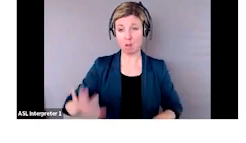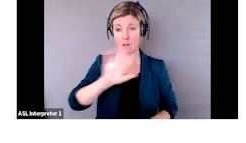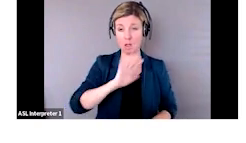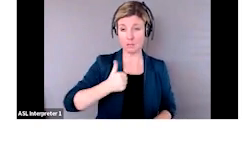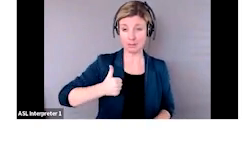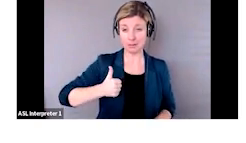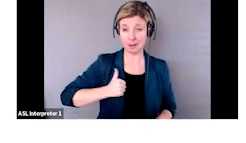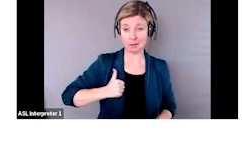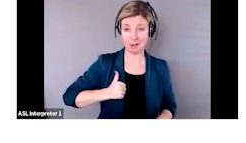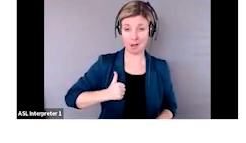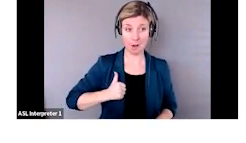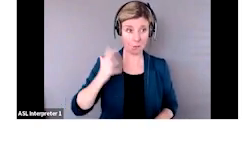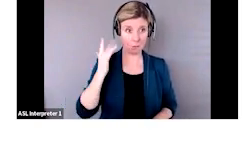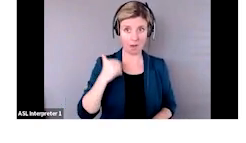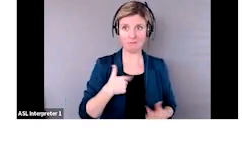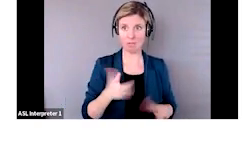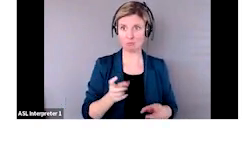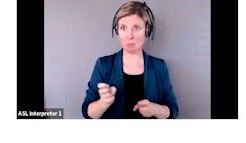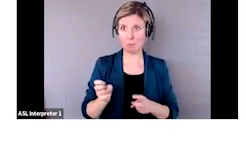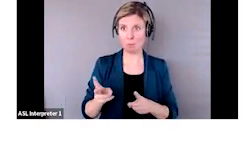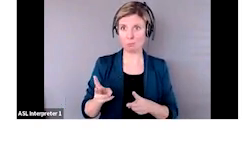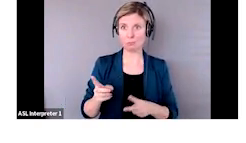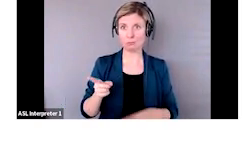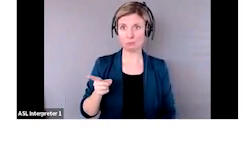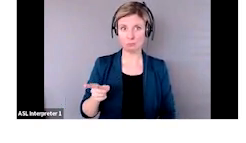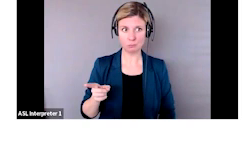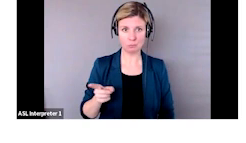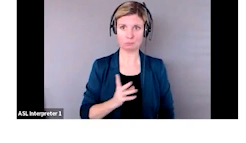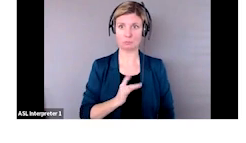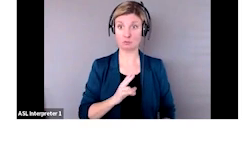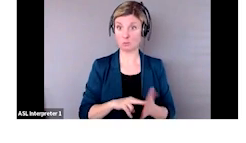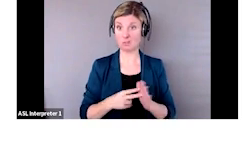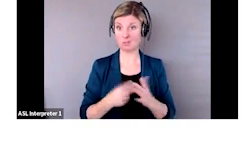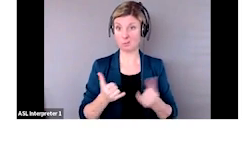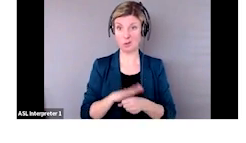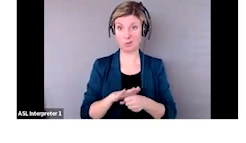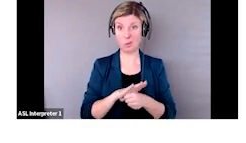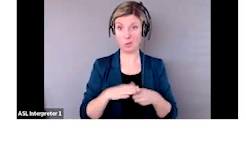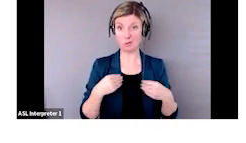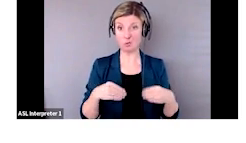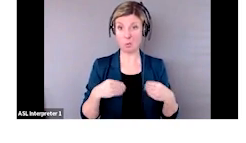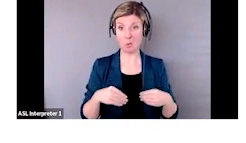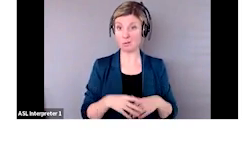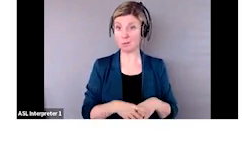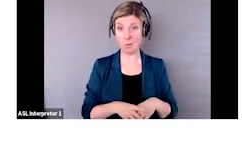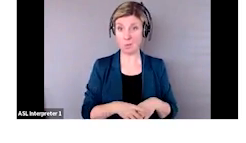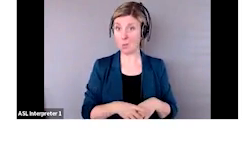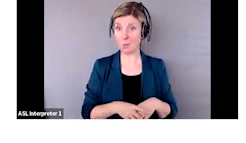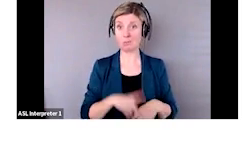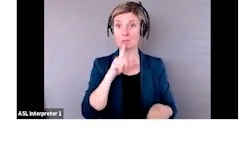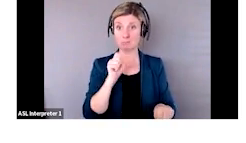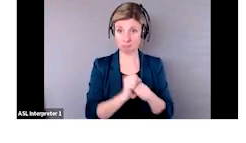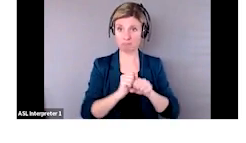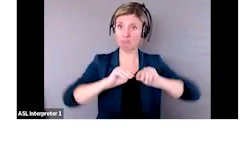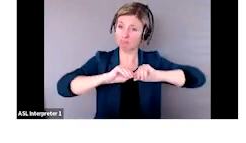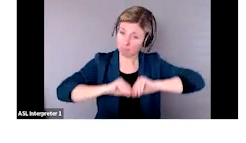So it's no longer a local store. but it's across the entire country. And